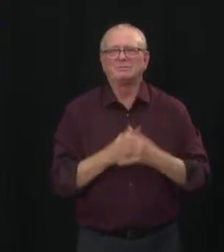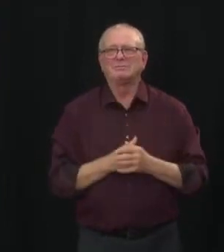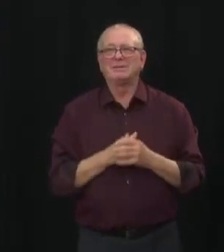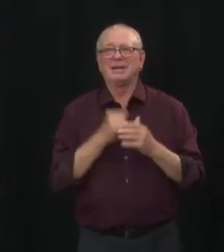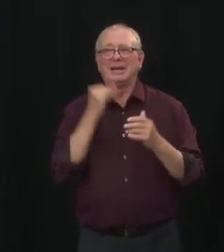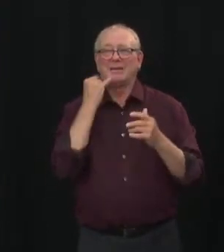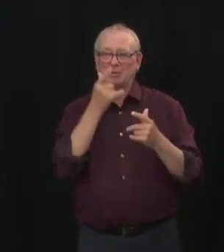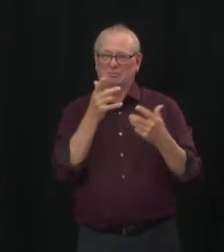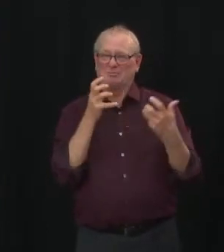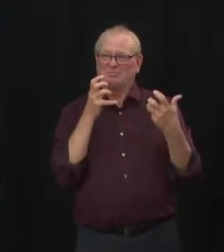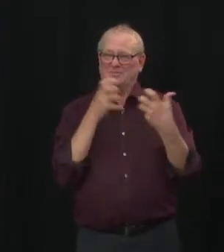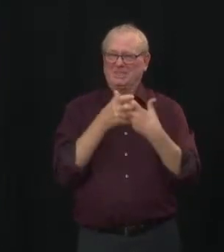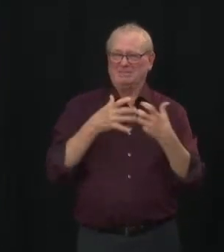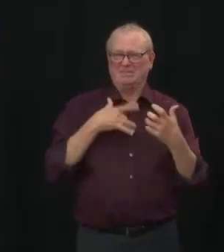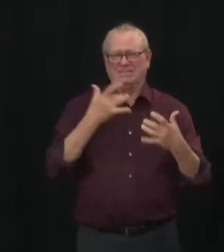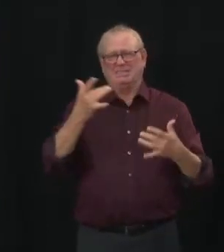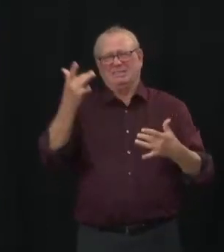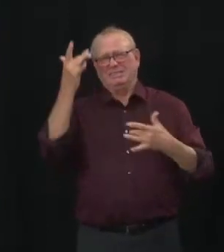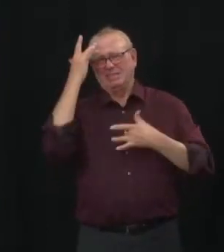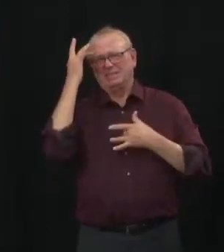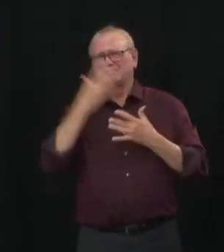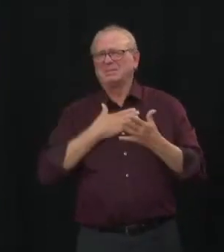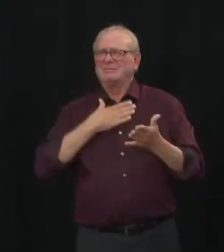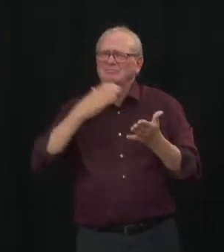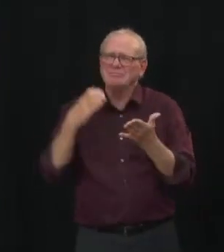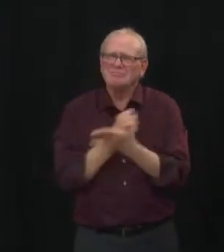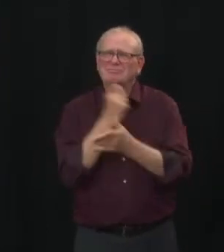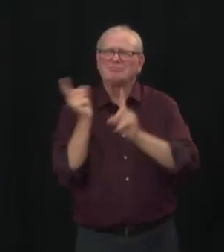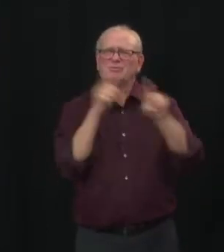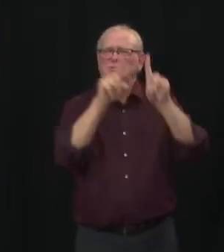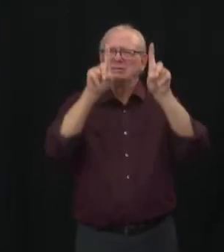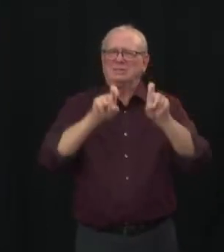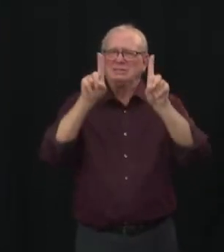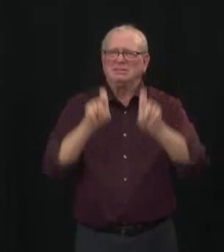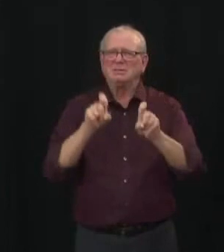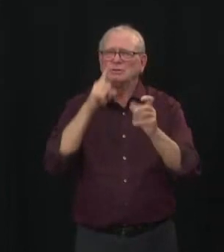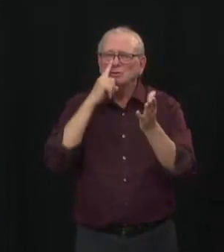ill, please go for testing and call HealthLink for more information.